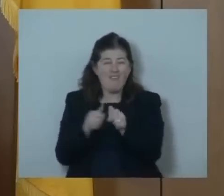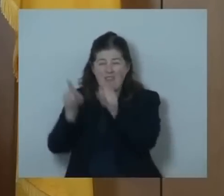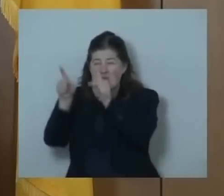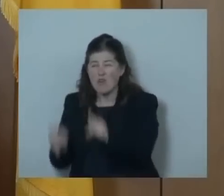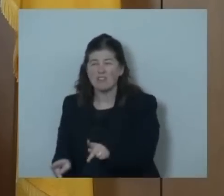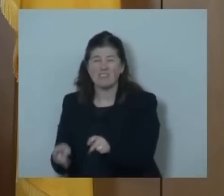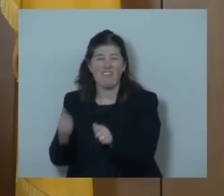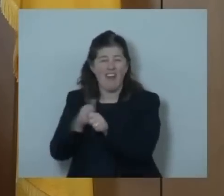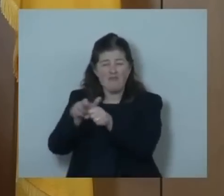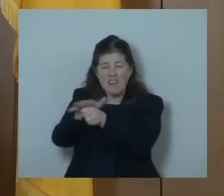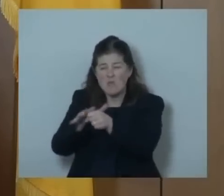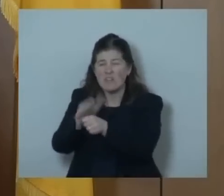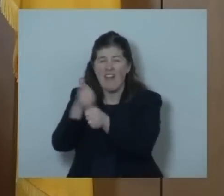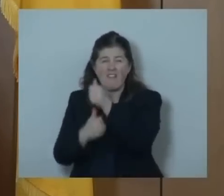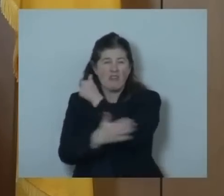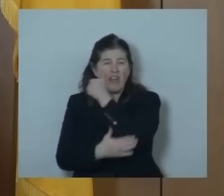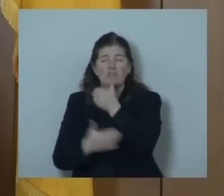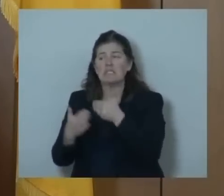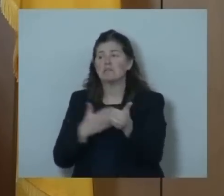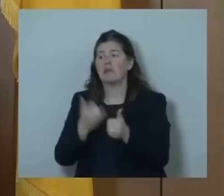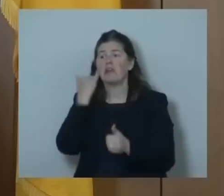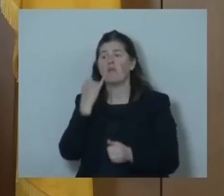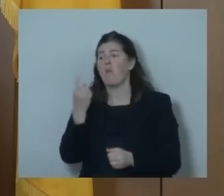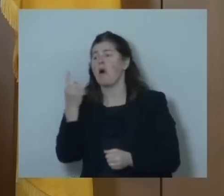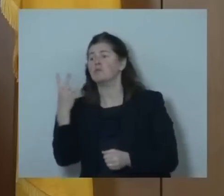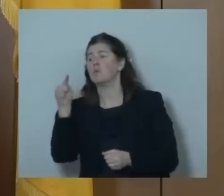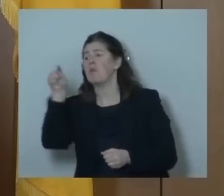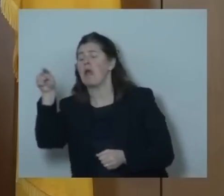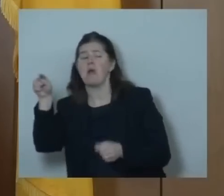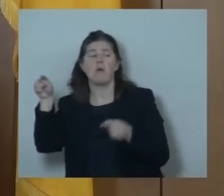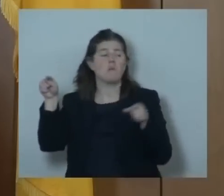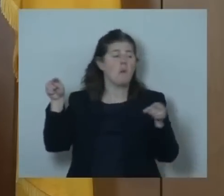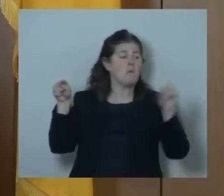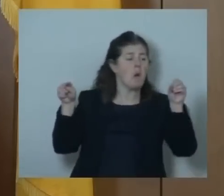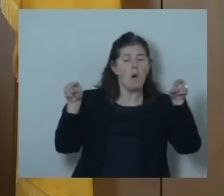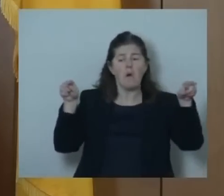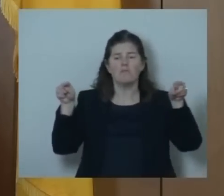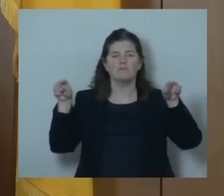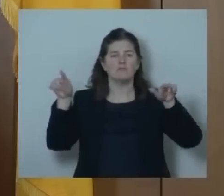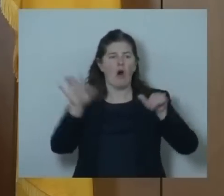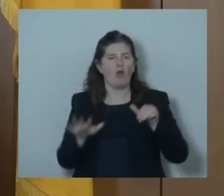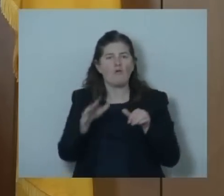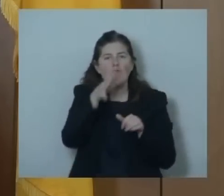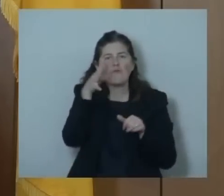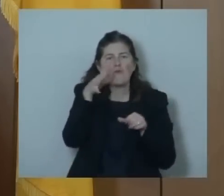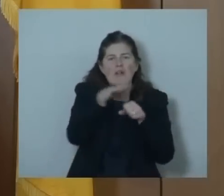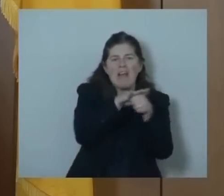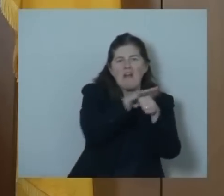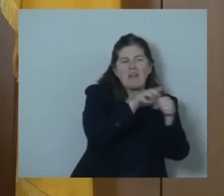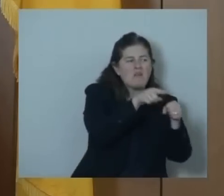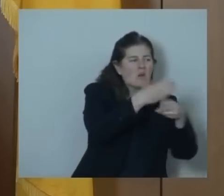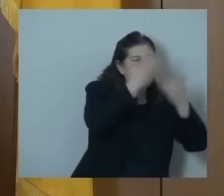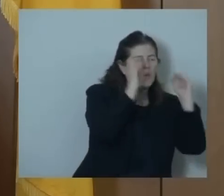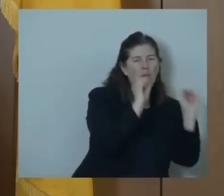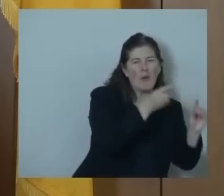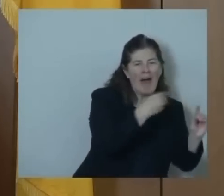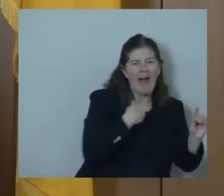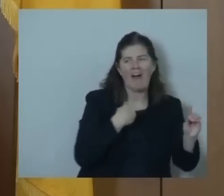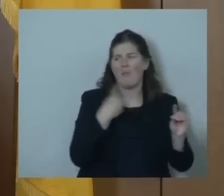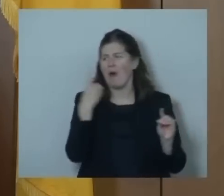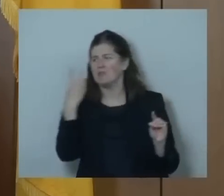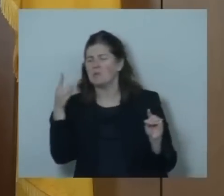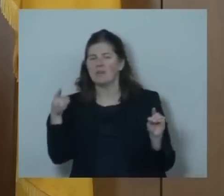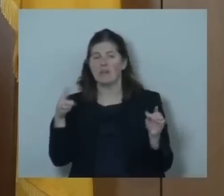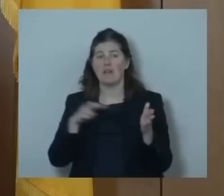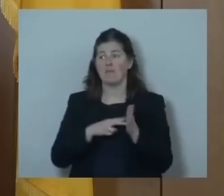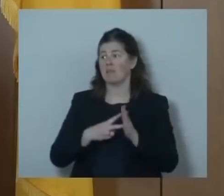county. So whether you've got a couple of cases or no cases identified in a rural county or in a region of the state does not mean